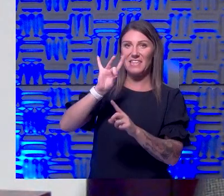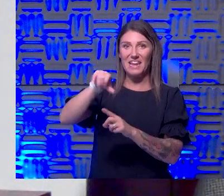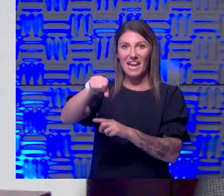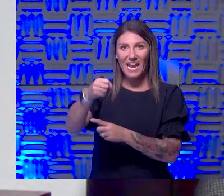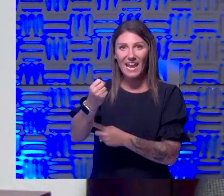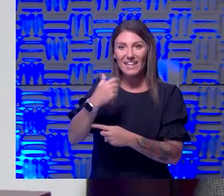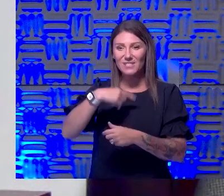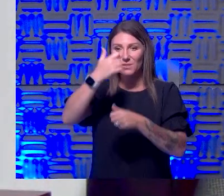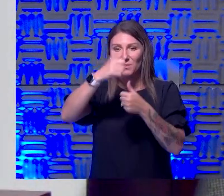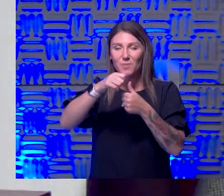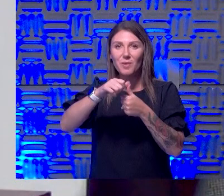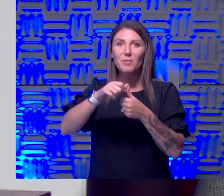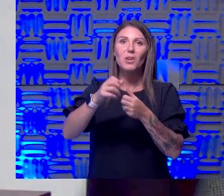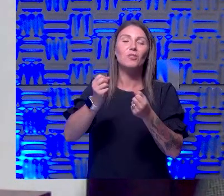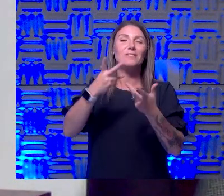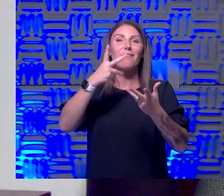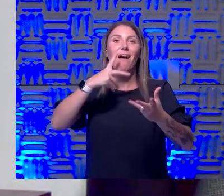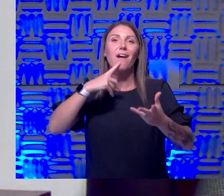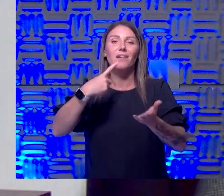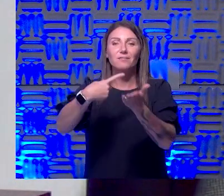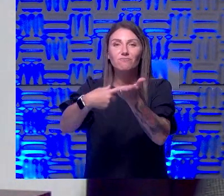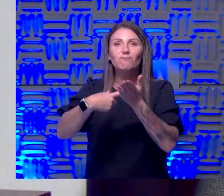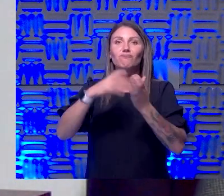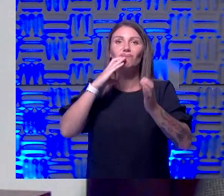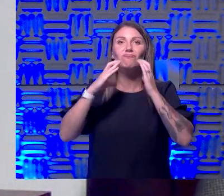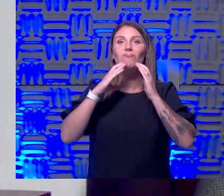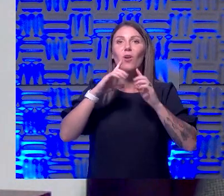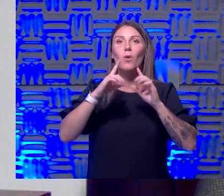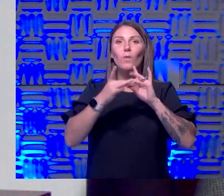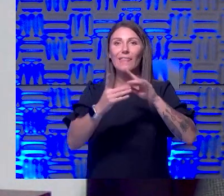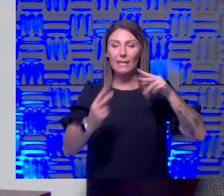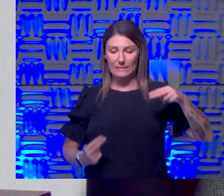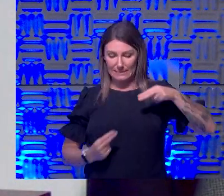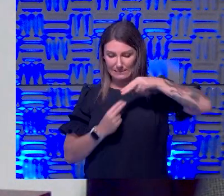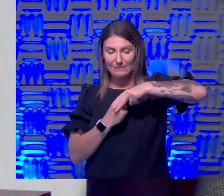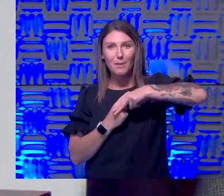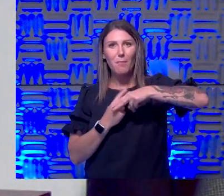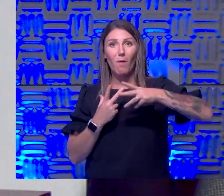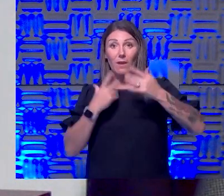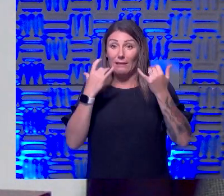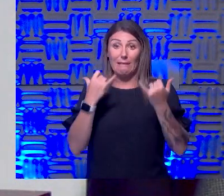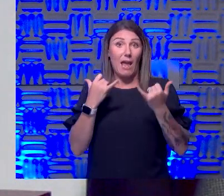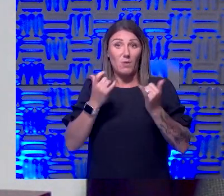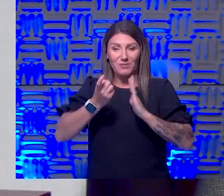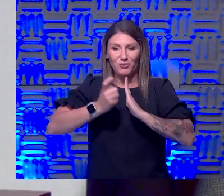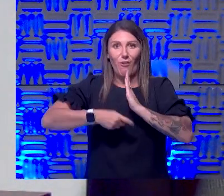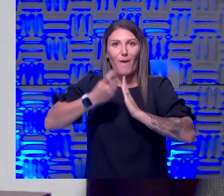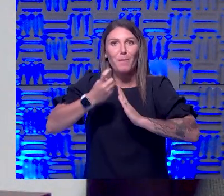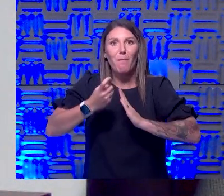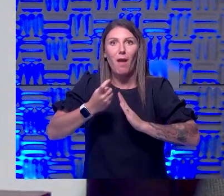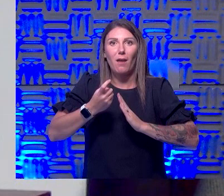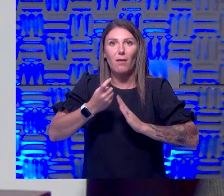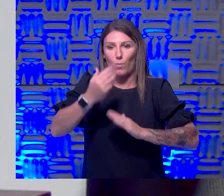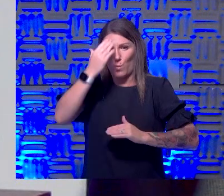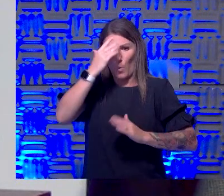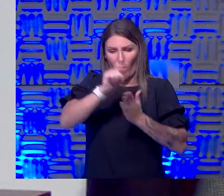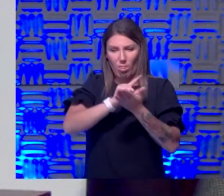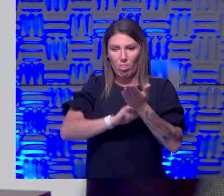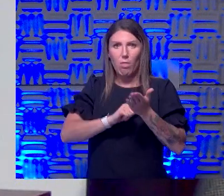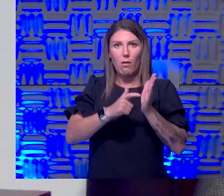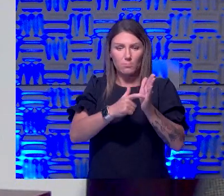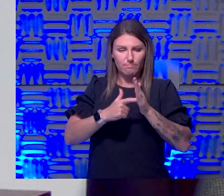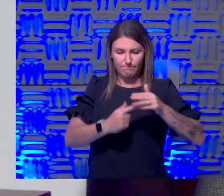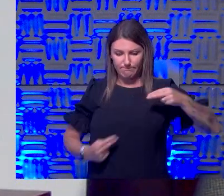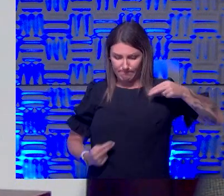remember, we had a lot of conversation about seatbelts. And, now that's just automatic. And so if, wearing a